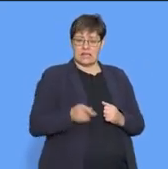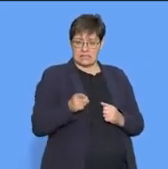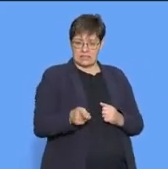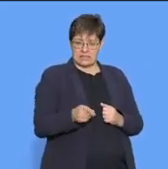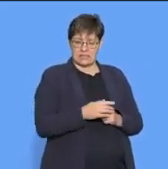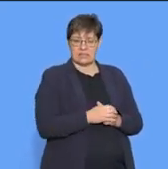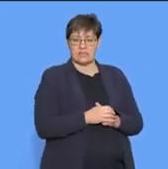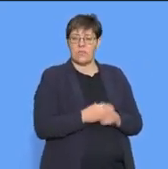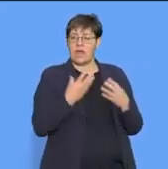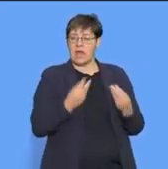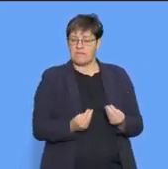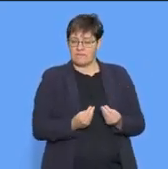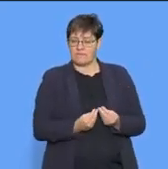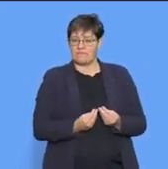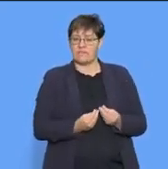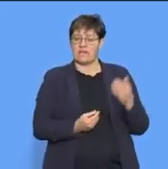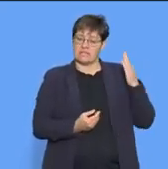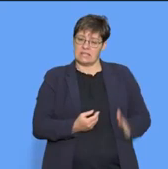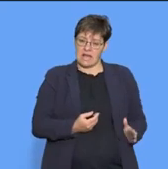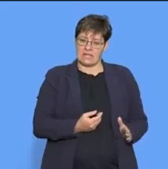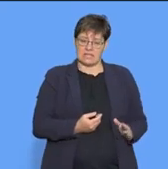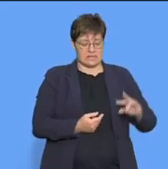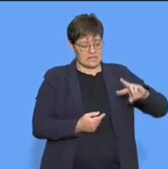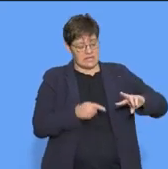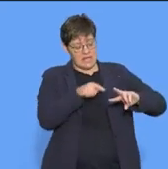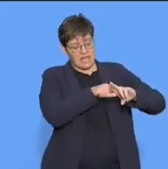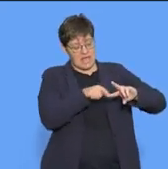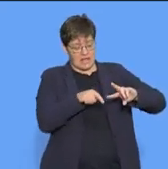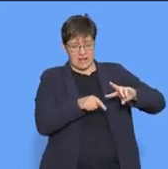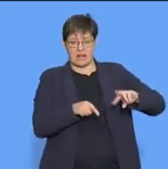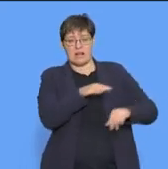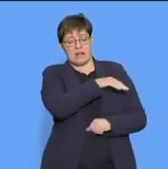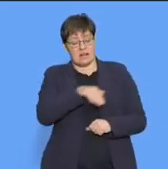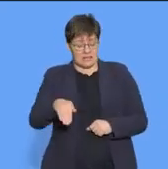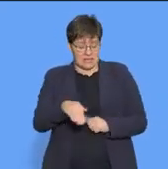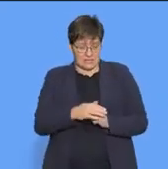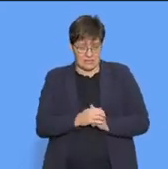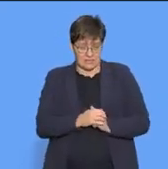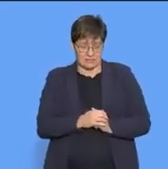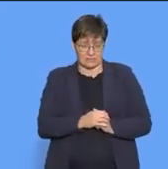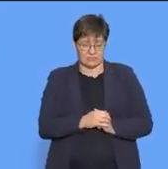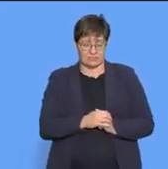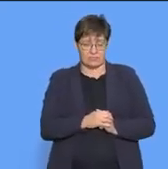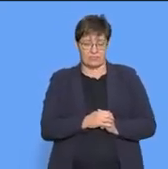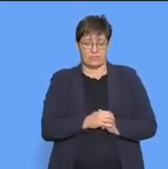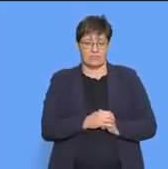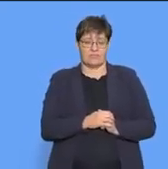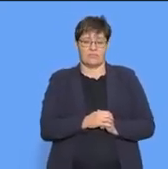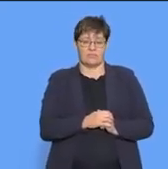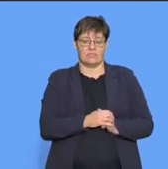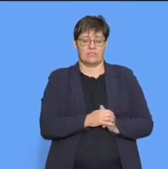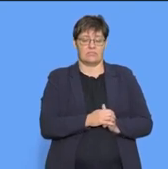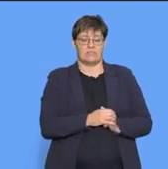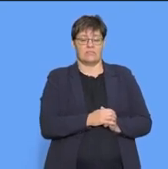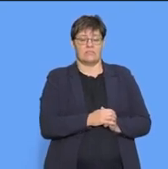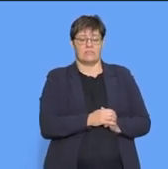side, and what do we have? We've got a side, we've got no full pair, but we've got a side, included